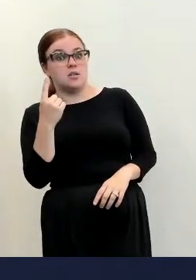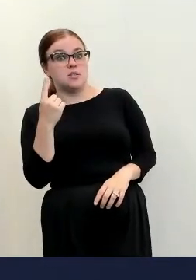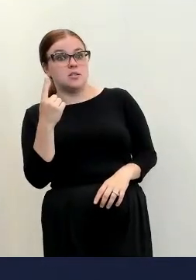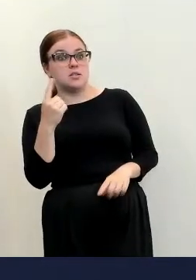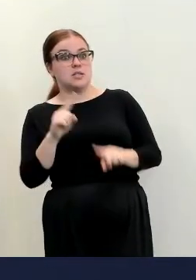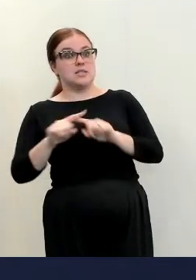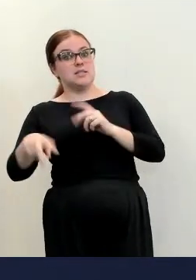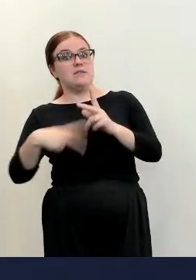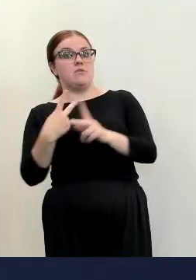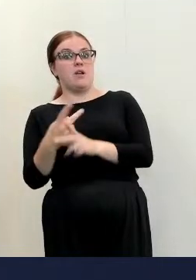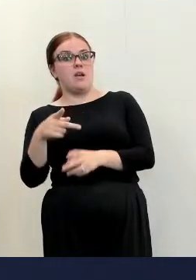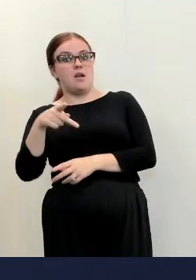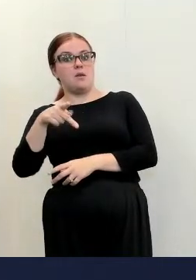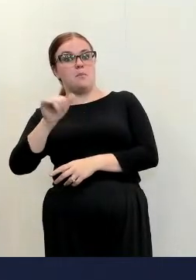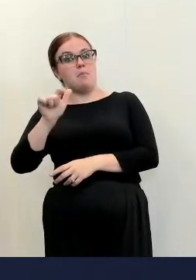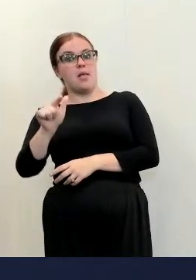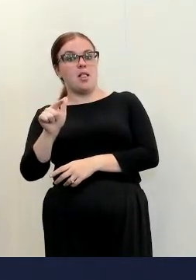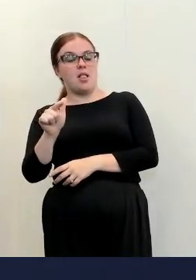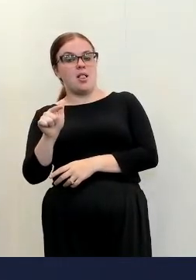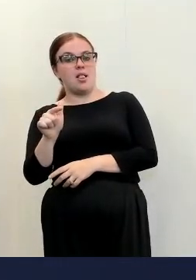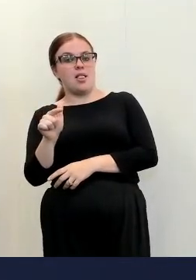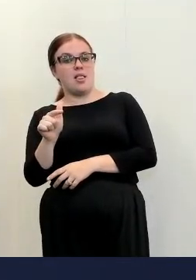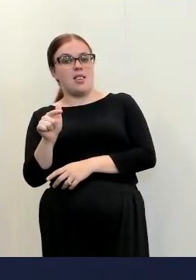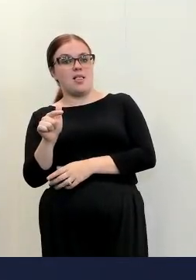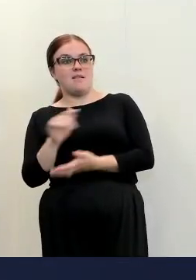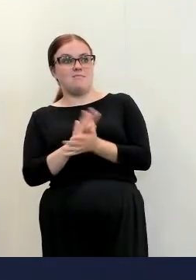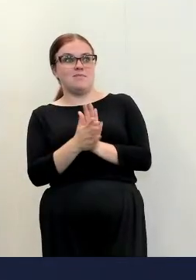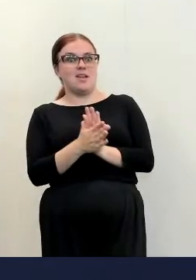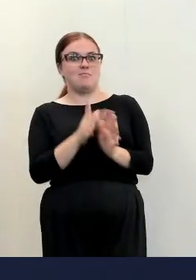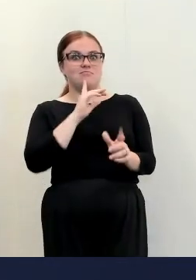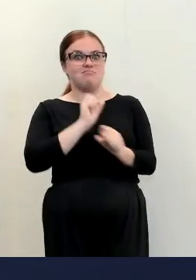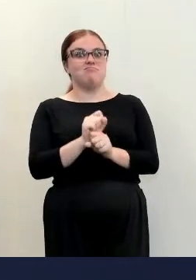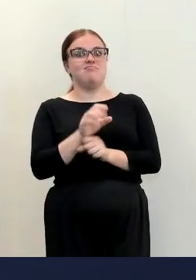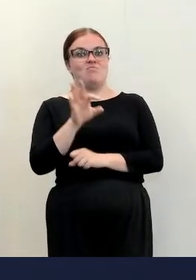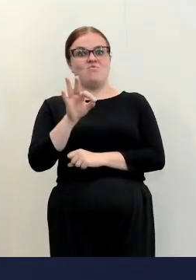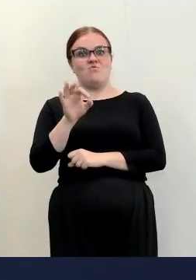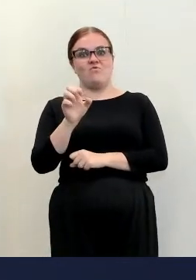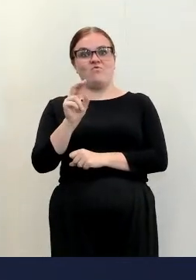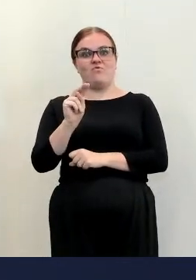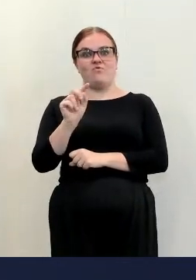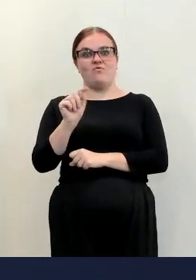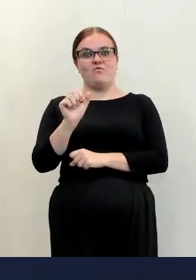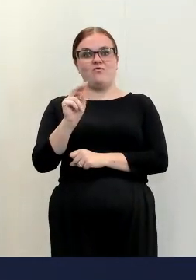was a different type of pill on the black market, and it turns out it was pure fentanyl.